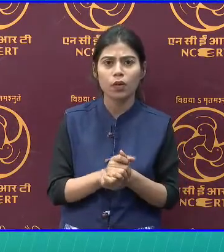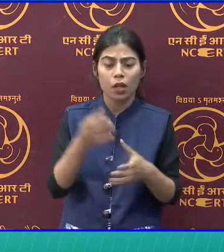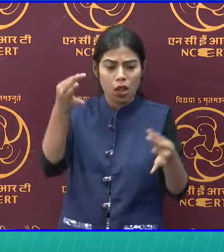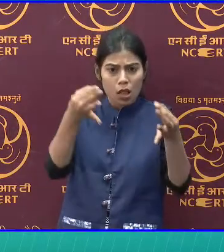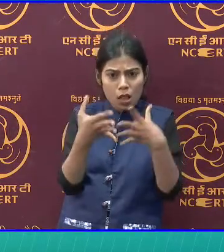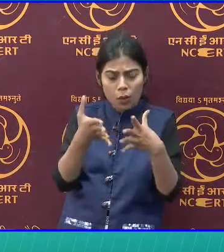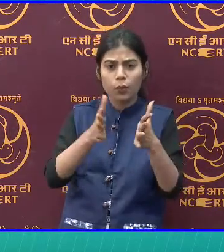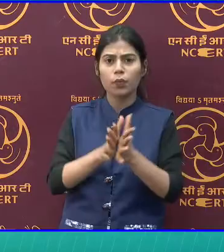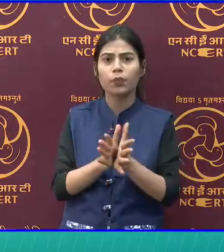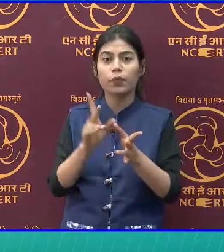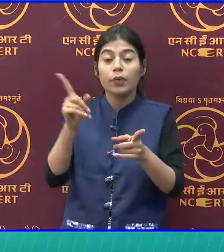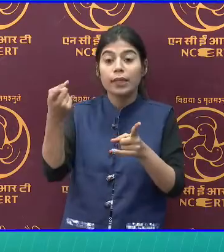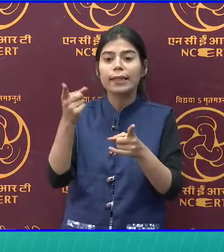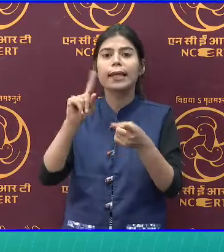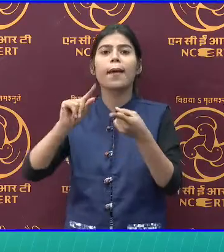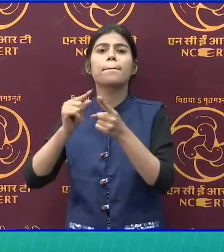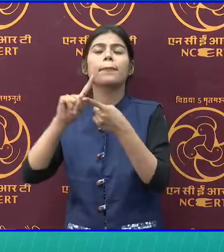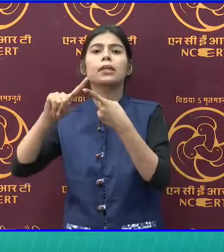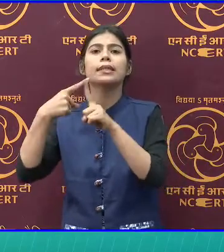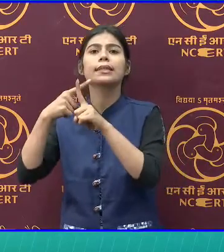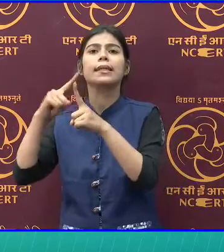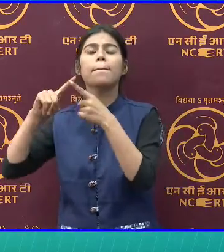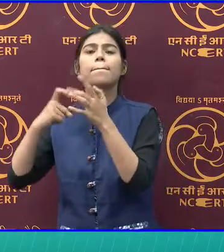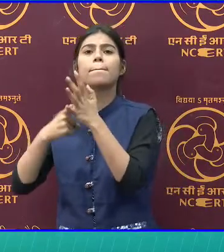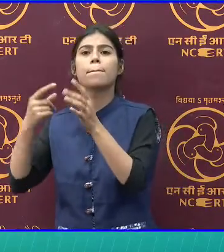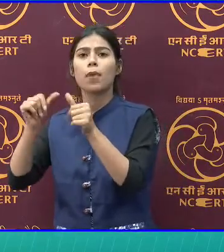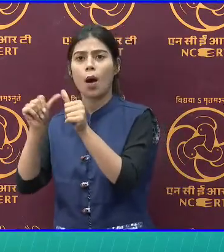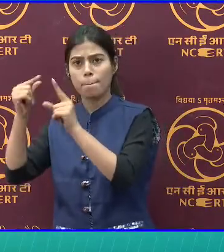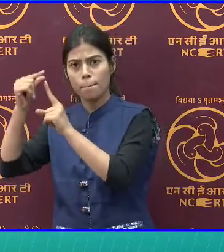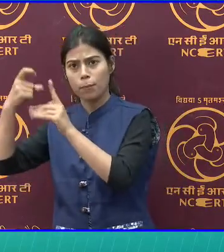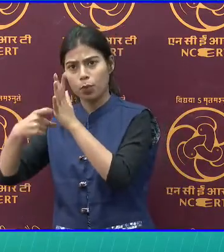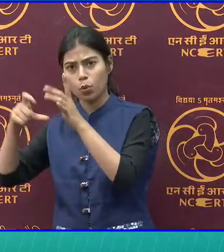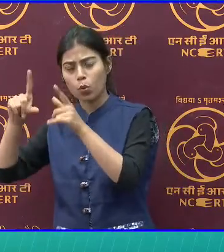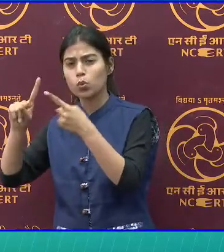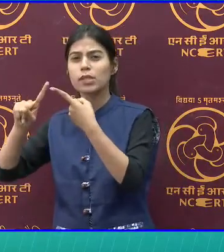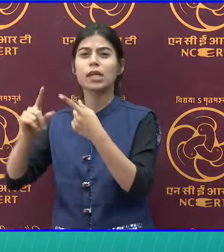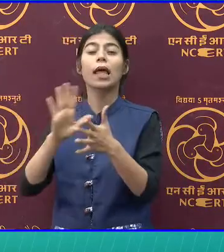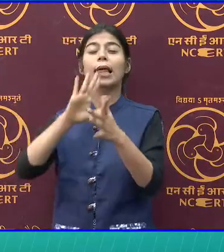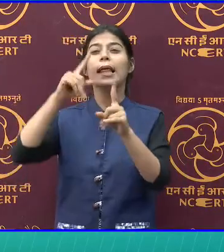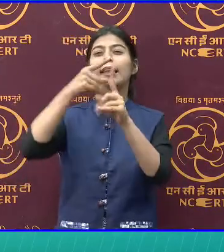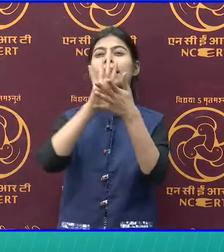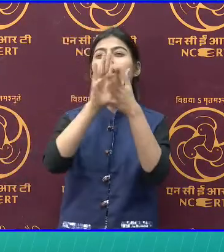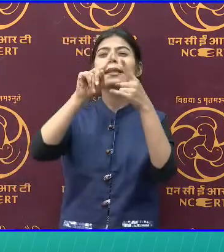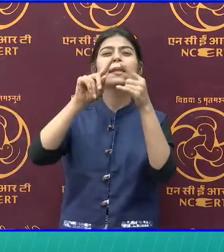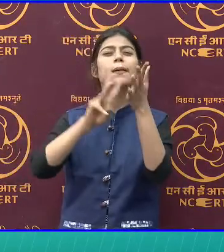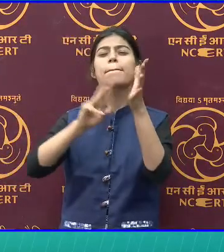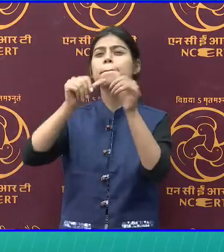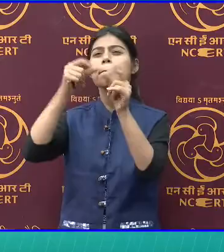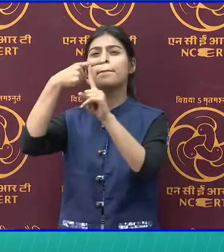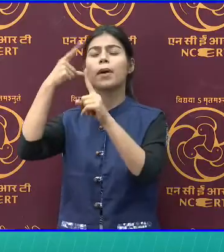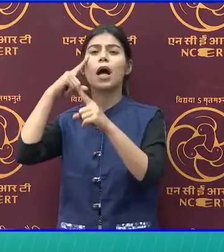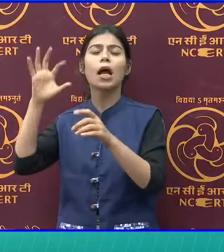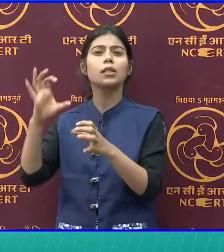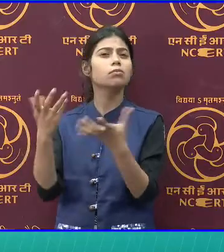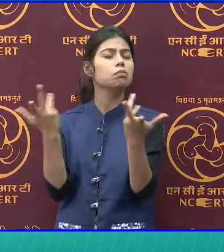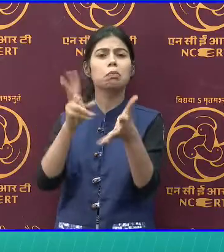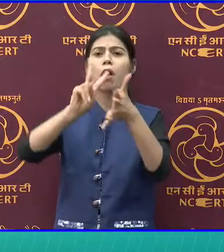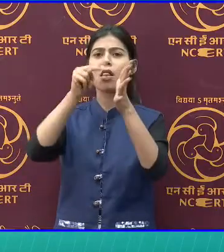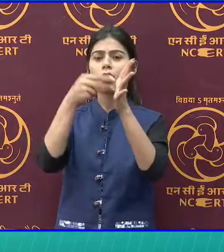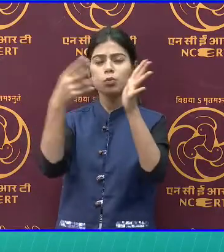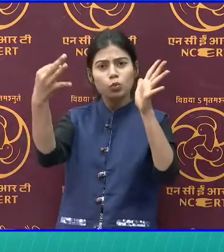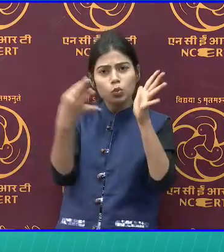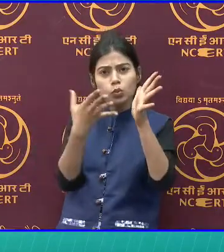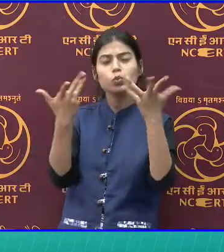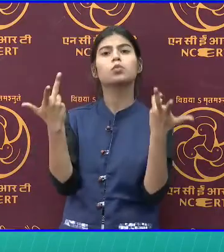we followed thematic approach to organize the content actually. So the thematic approach is something very new in the social science textbook. So what